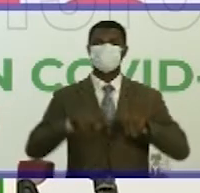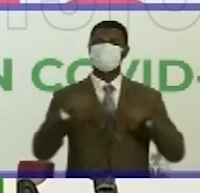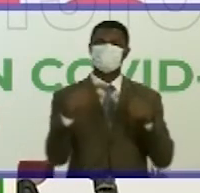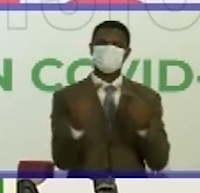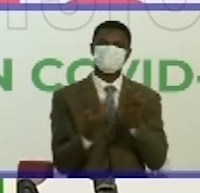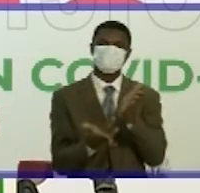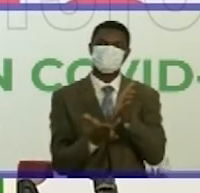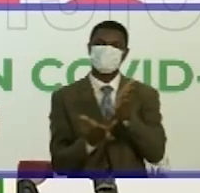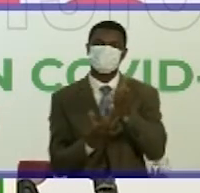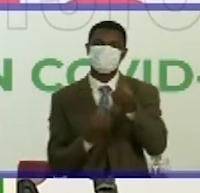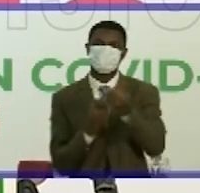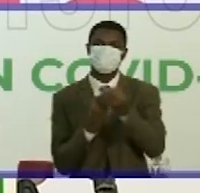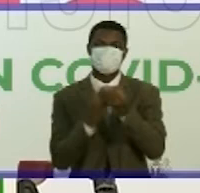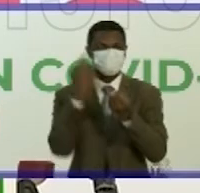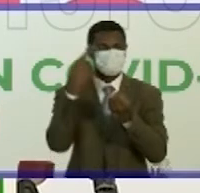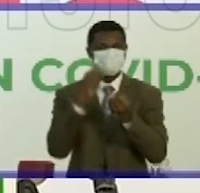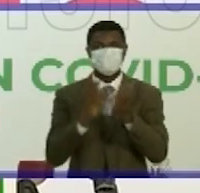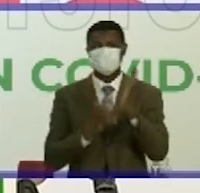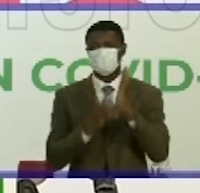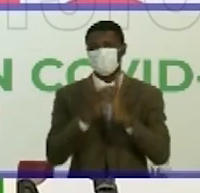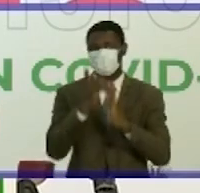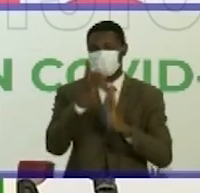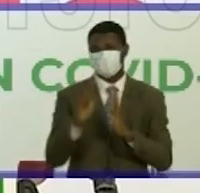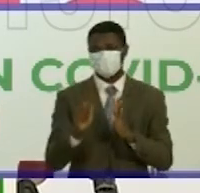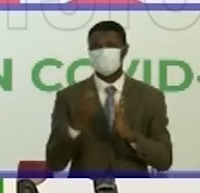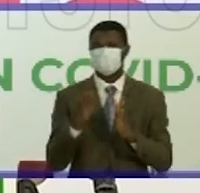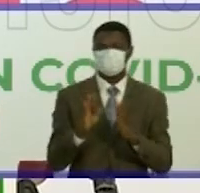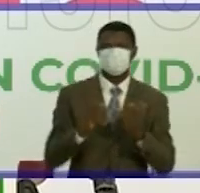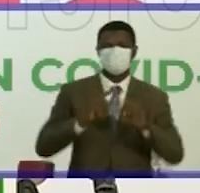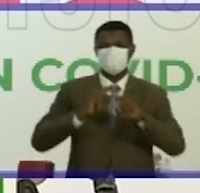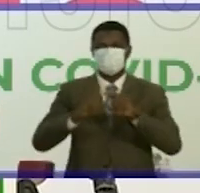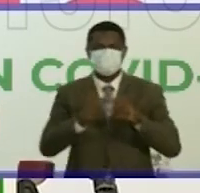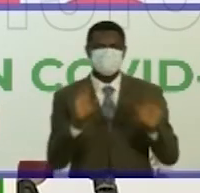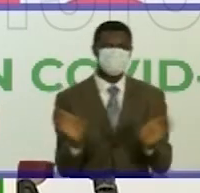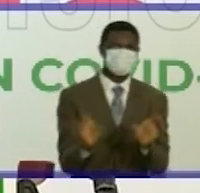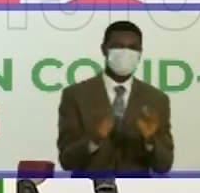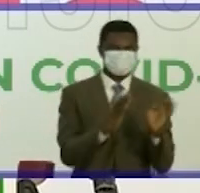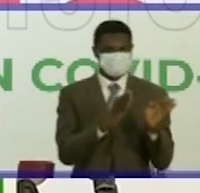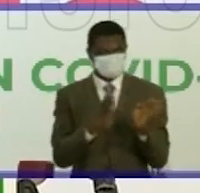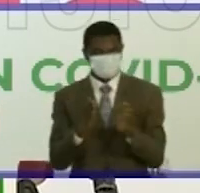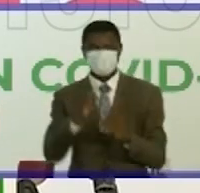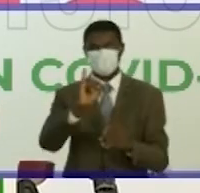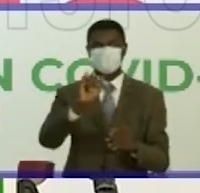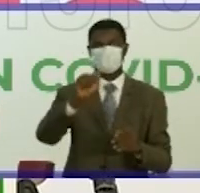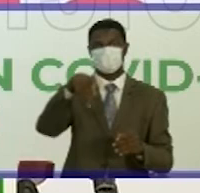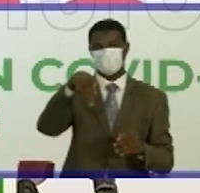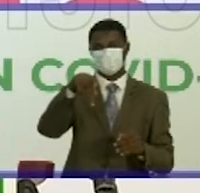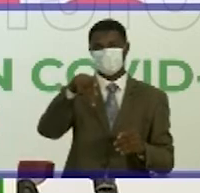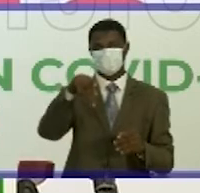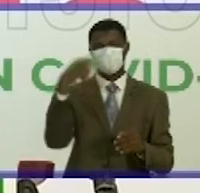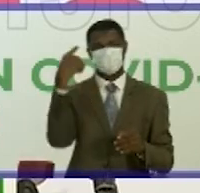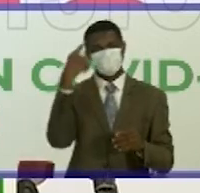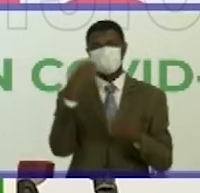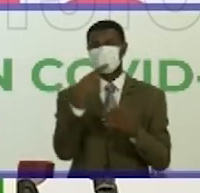for the development of incident action plans IAPs for the